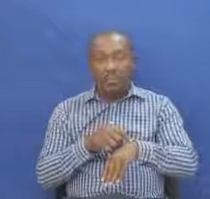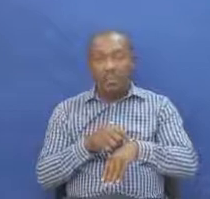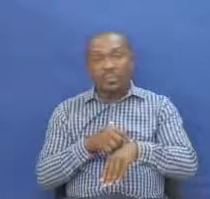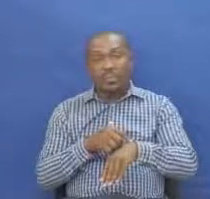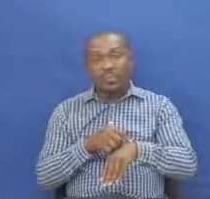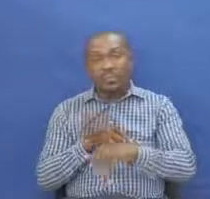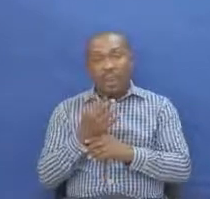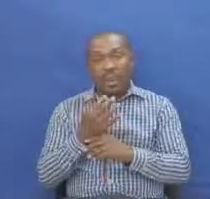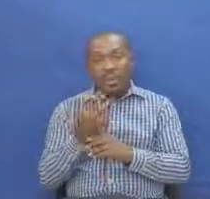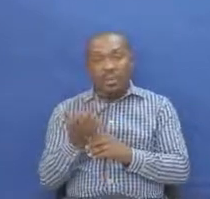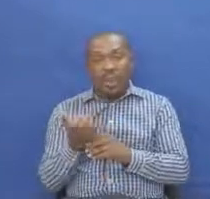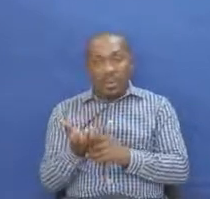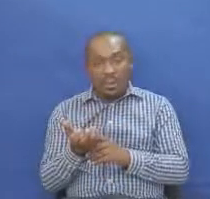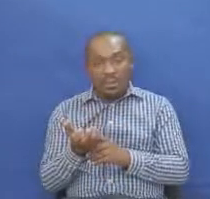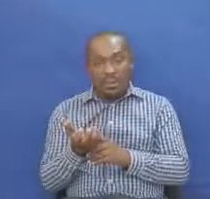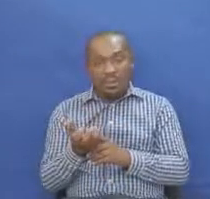the number